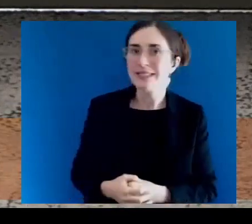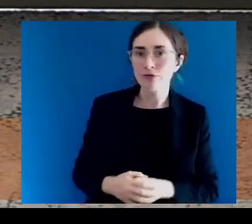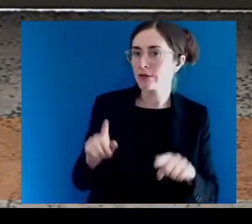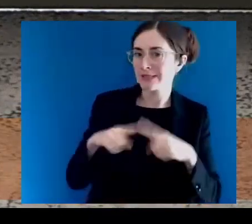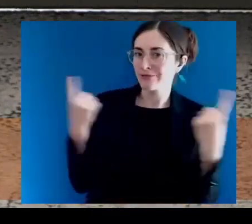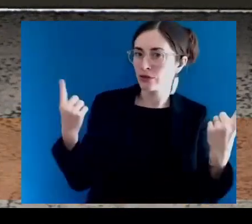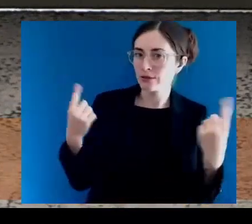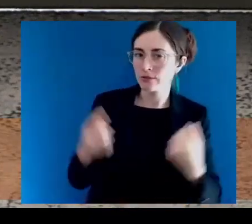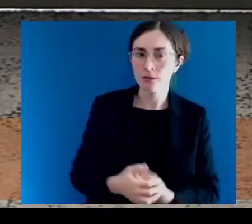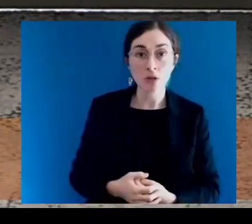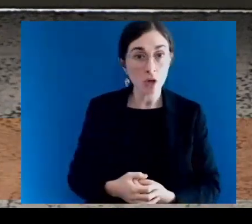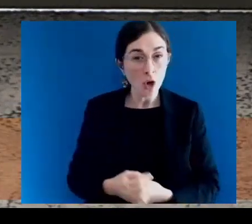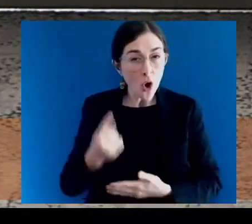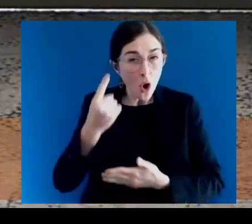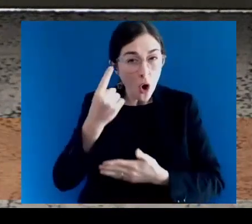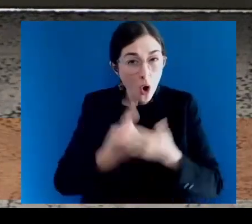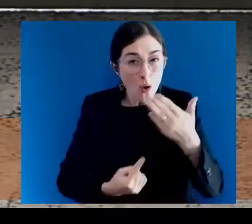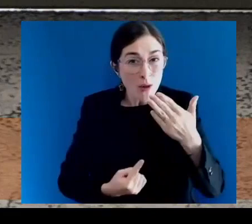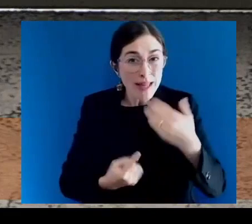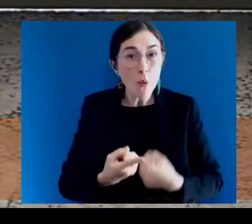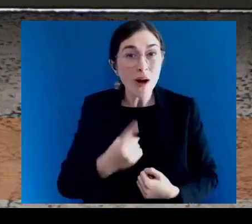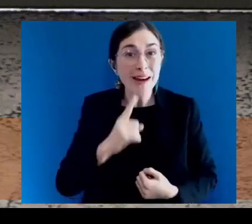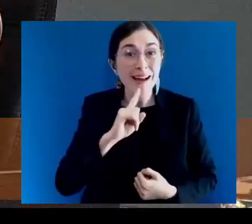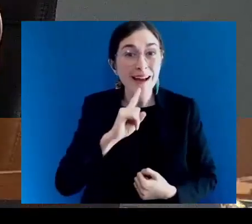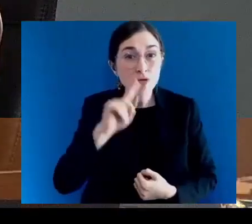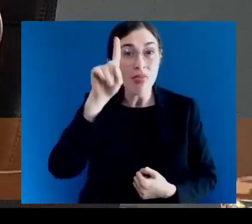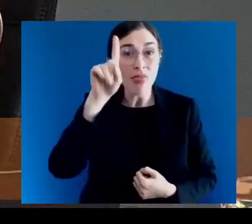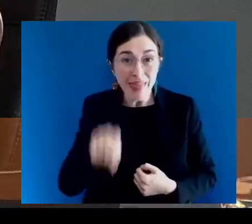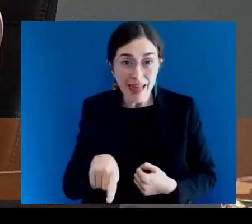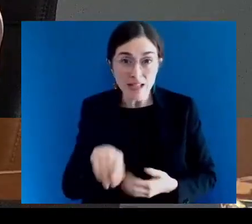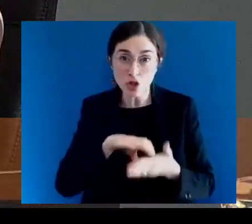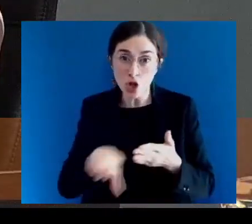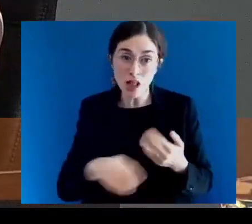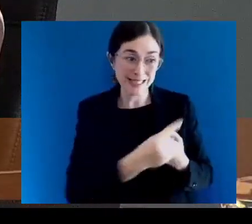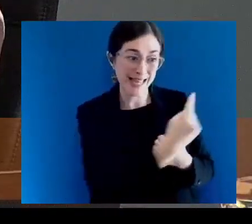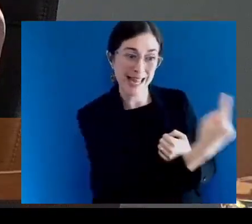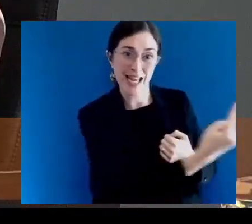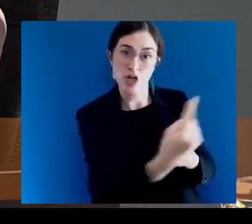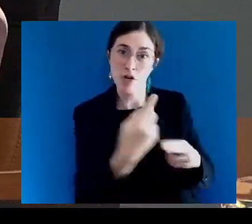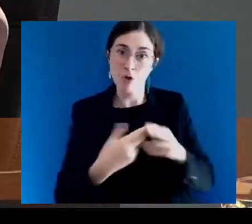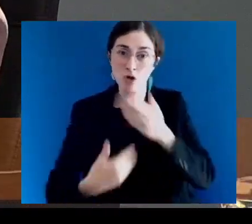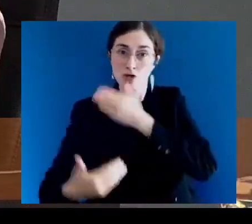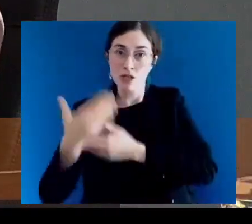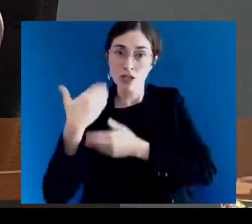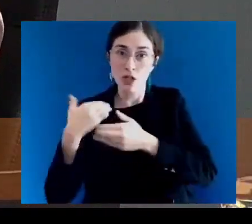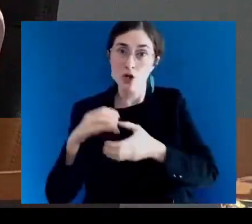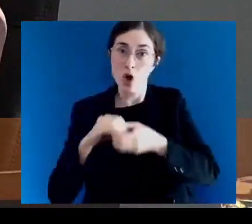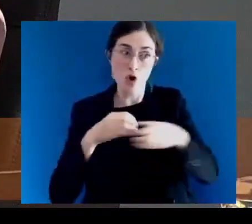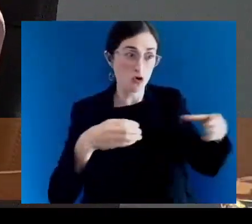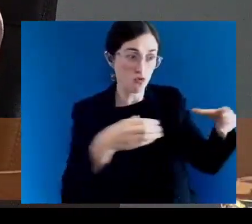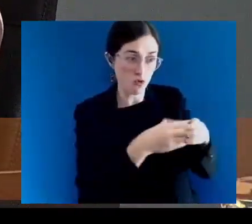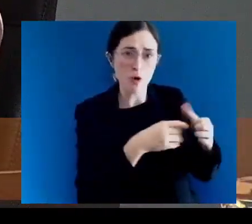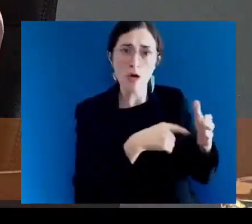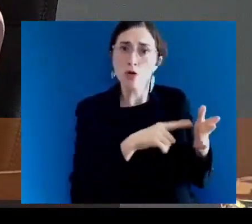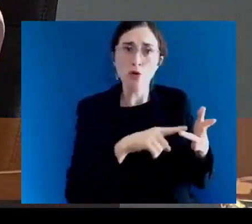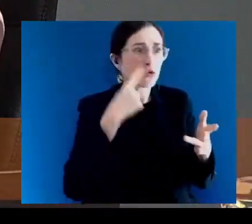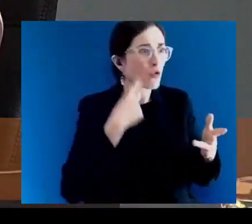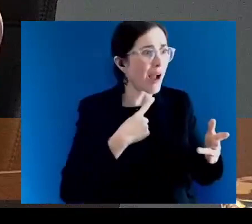only $100,000 for traditional owner groups to respond to the decimation of their country from